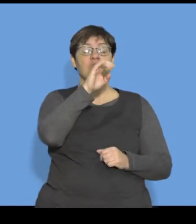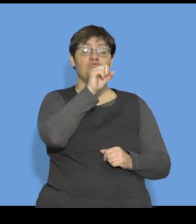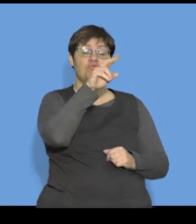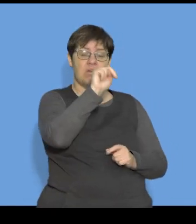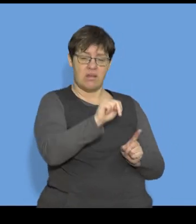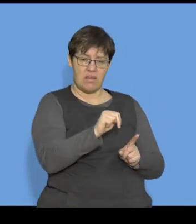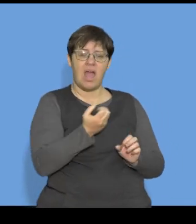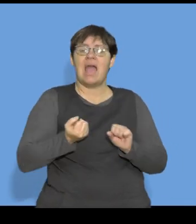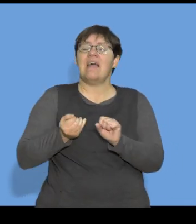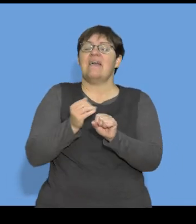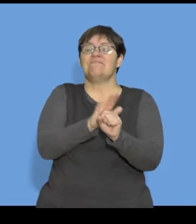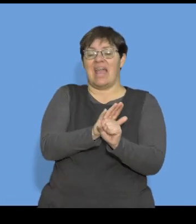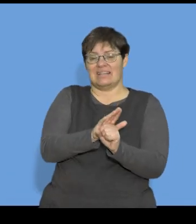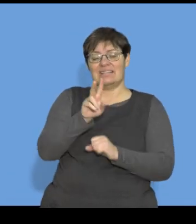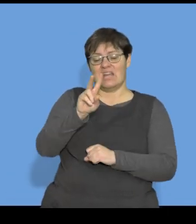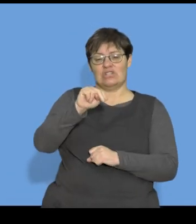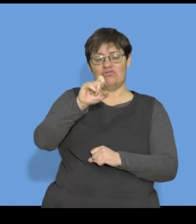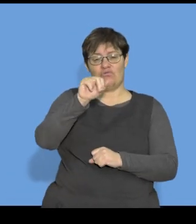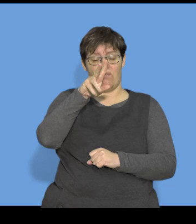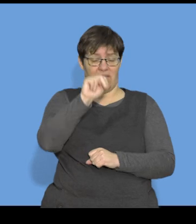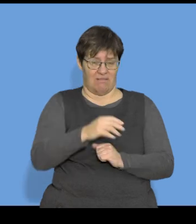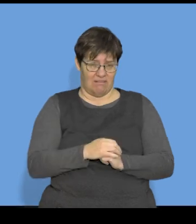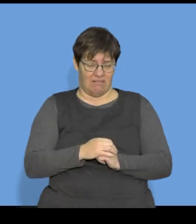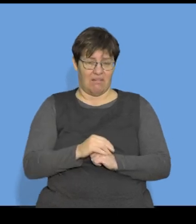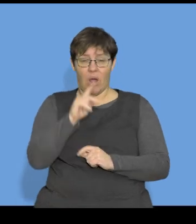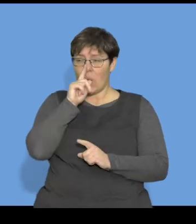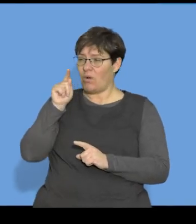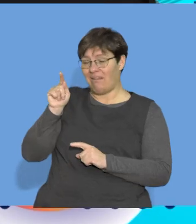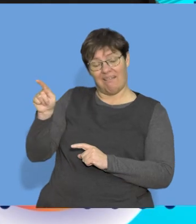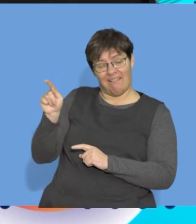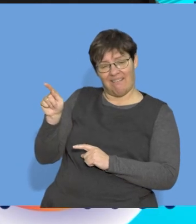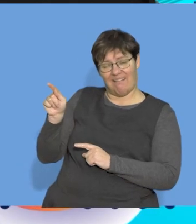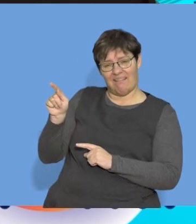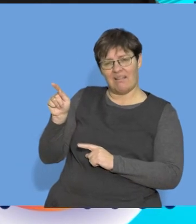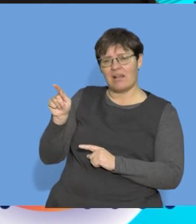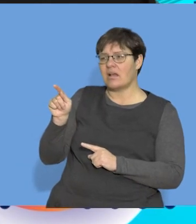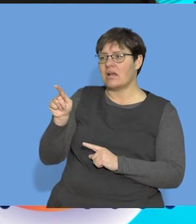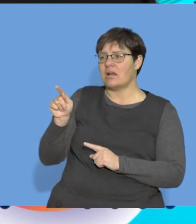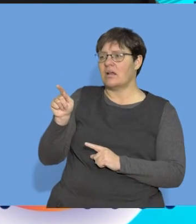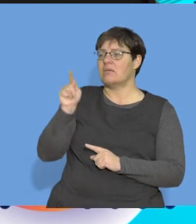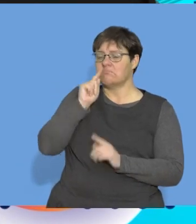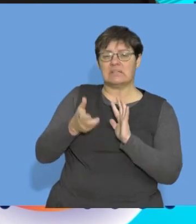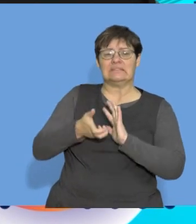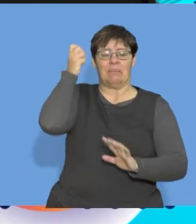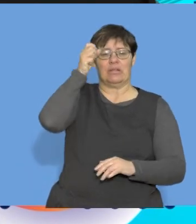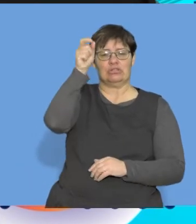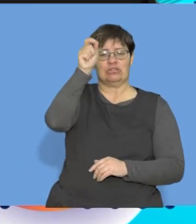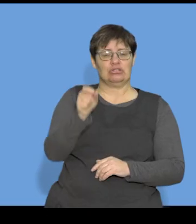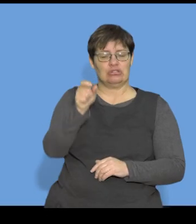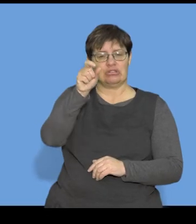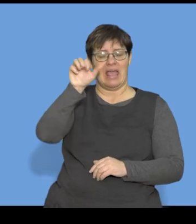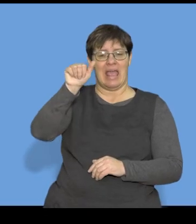neuron, meaning it affects the neurons. If you look at this neuron, the axon here has been